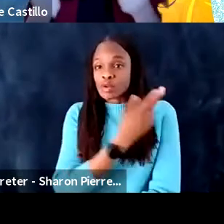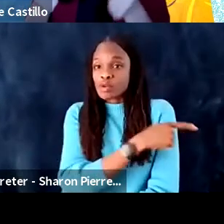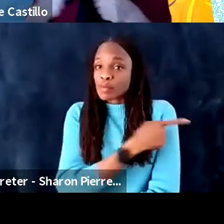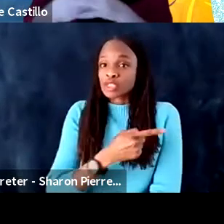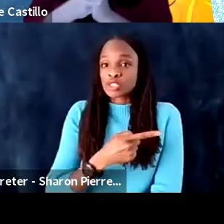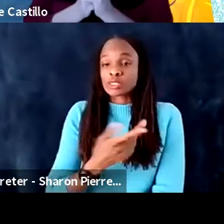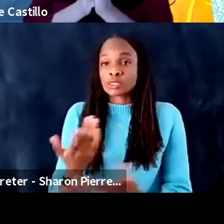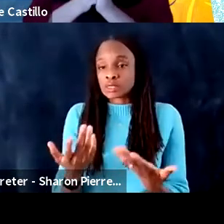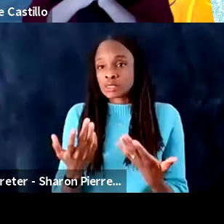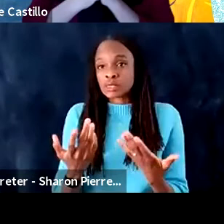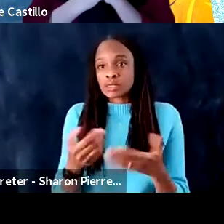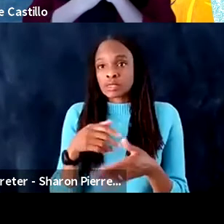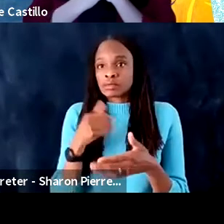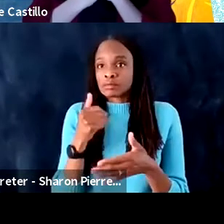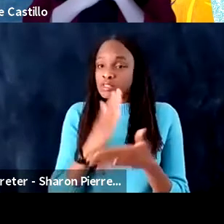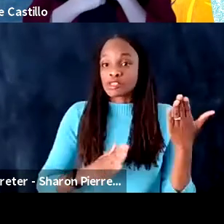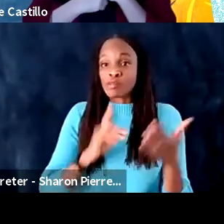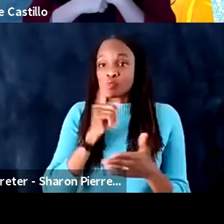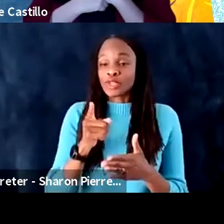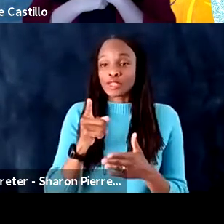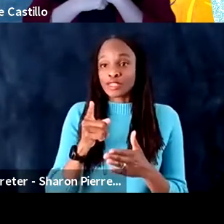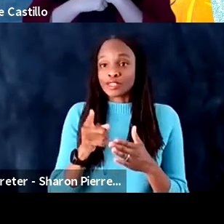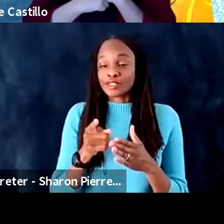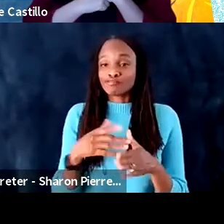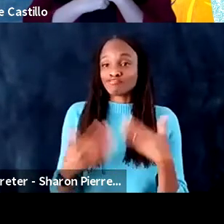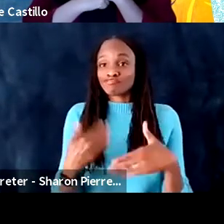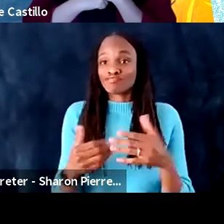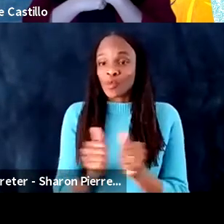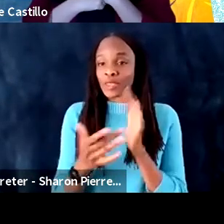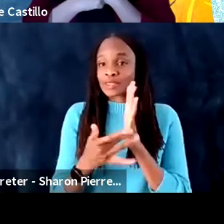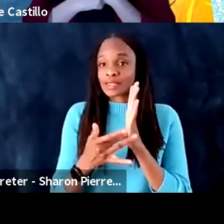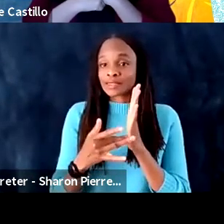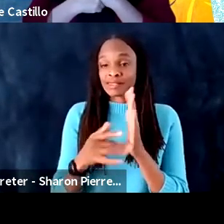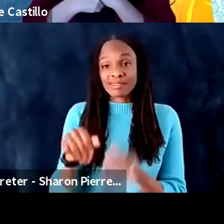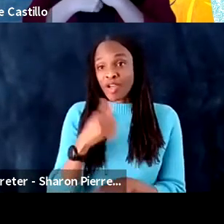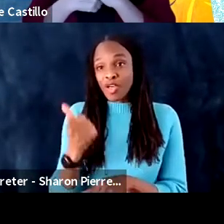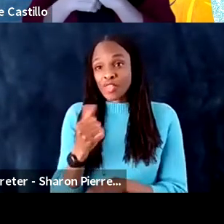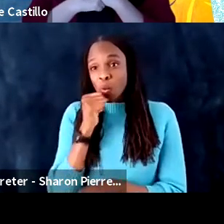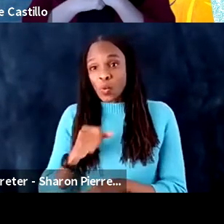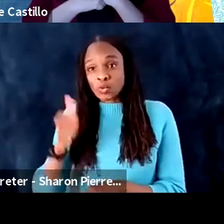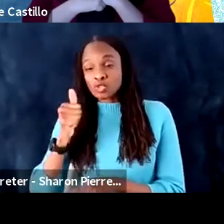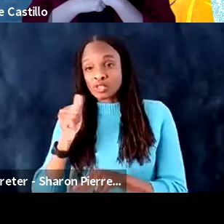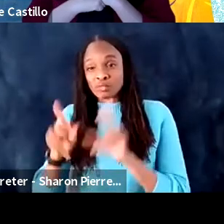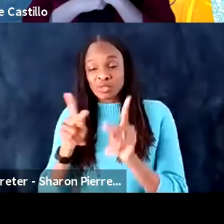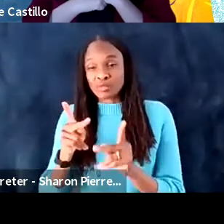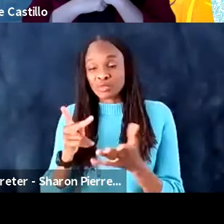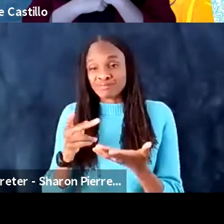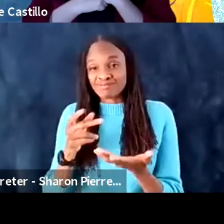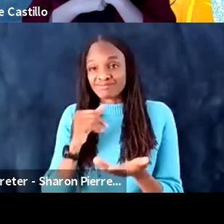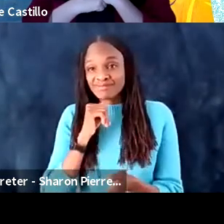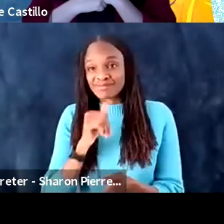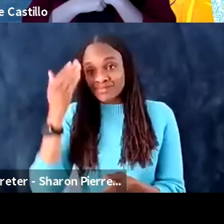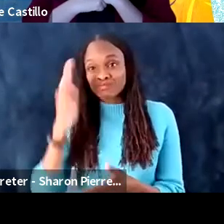really snap on the technology, others aren't. And as I said, they're more vulnerable and they need